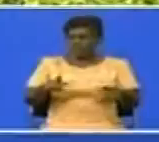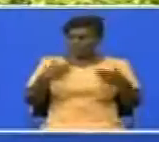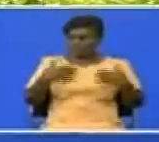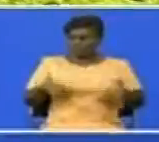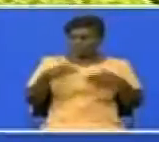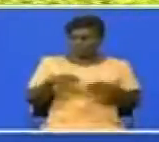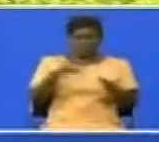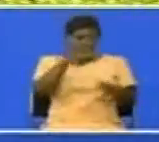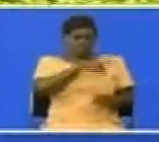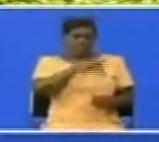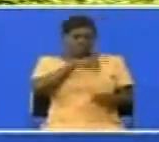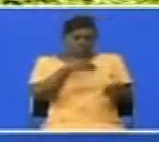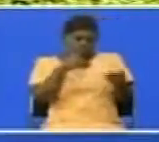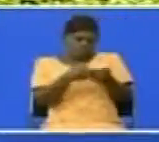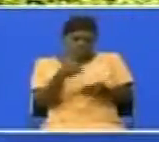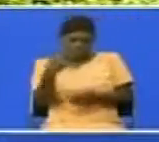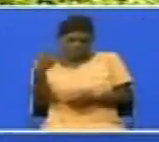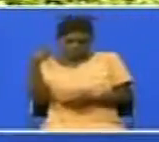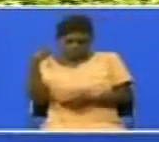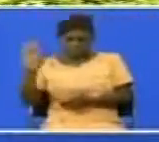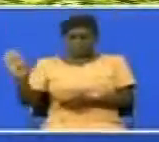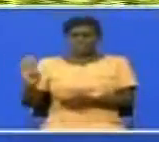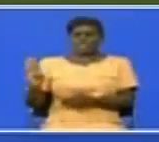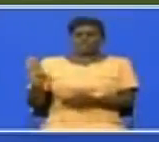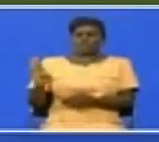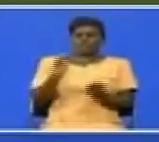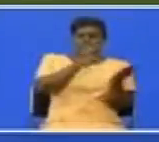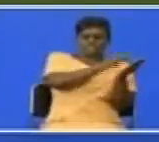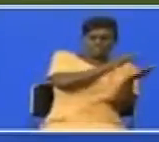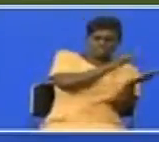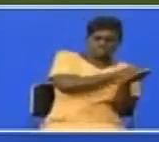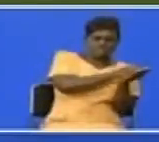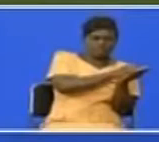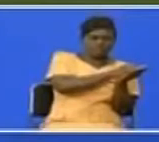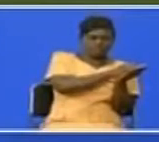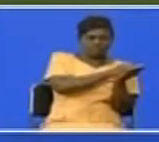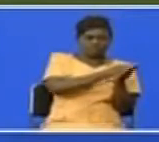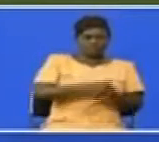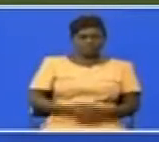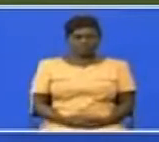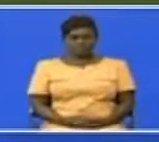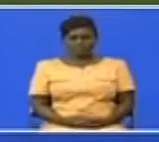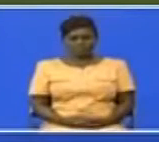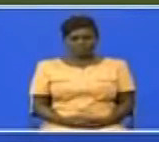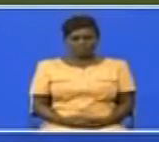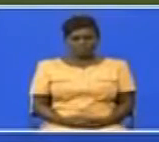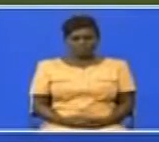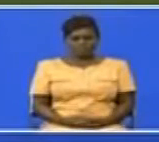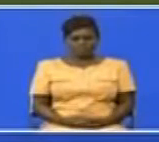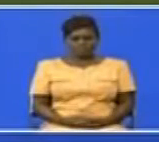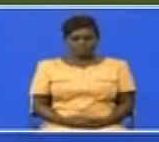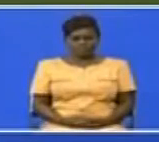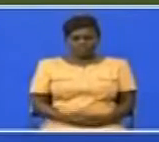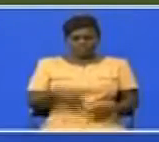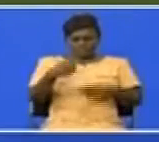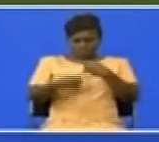to reap from an estimated 1 billion shillings in savings. Our engagement. Your approach has been a